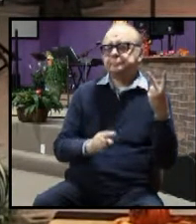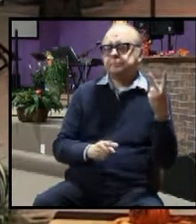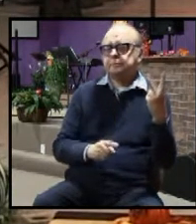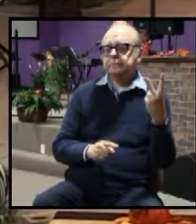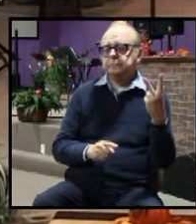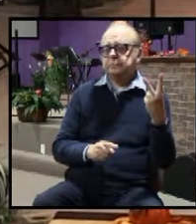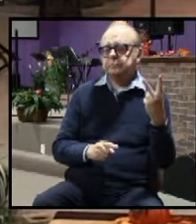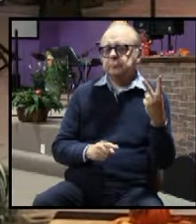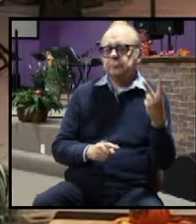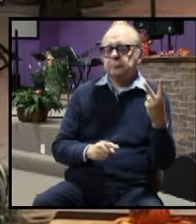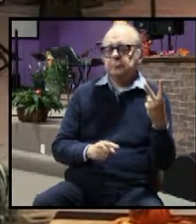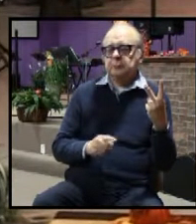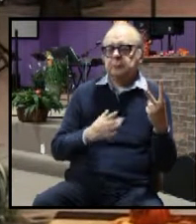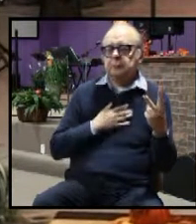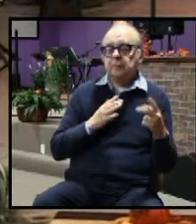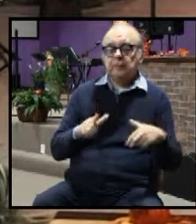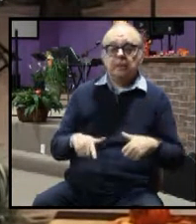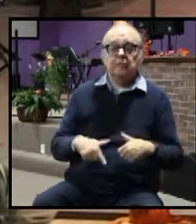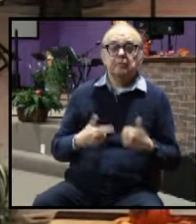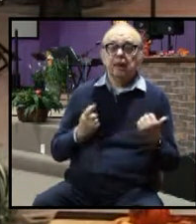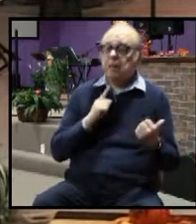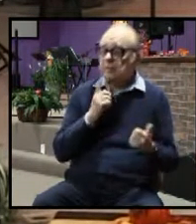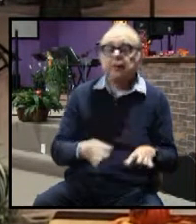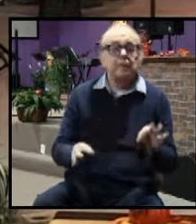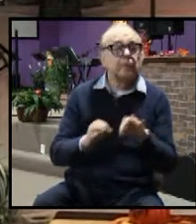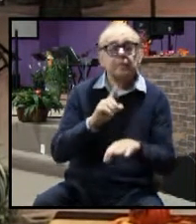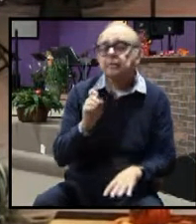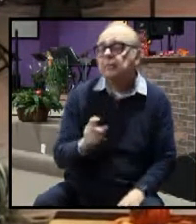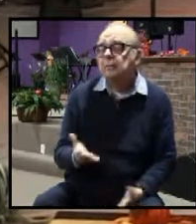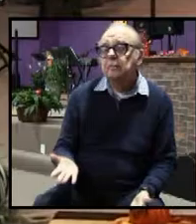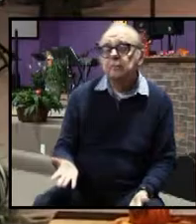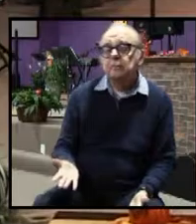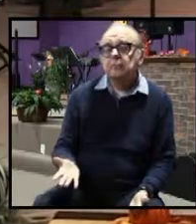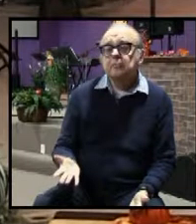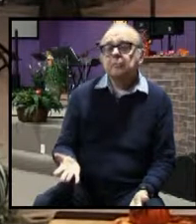is, does my life matter?